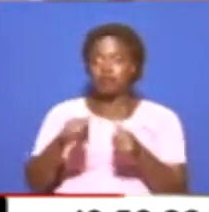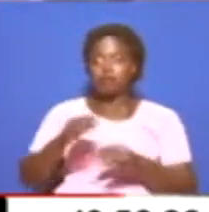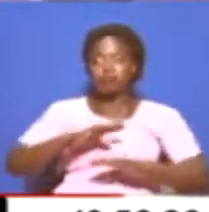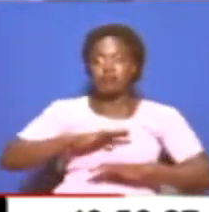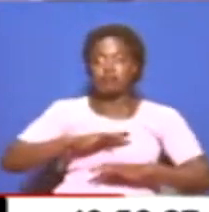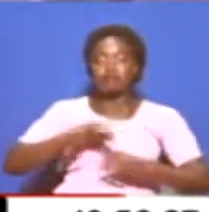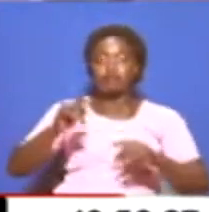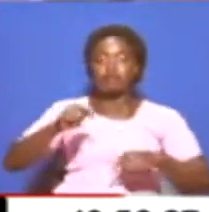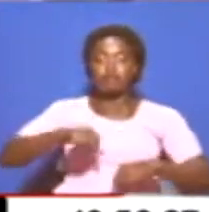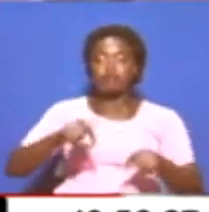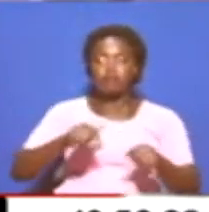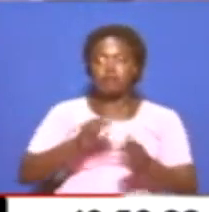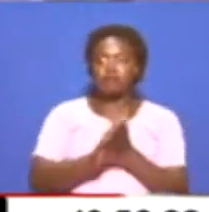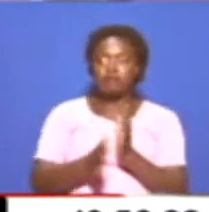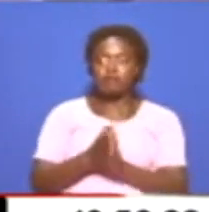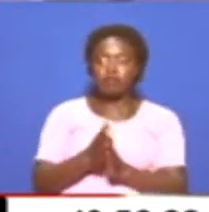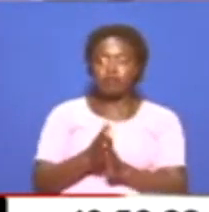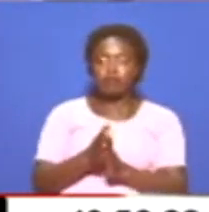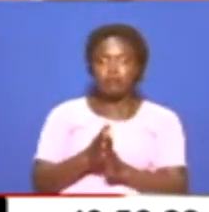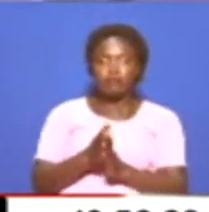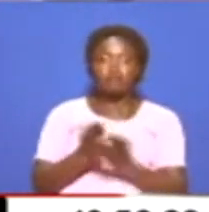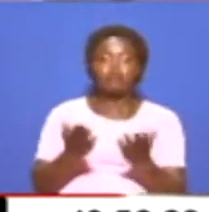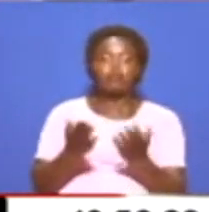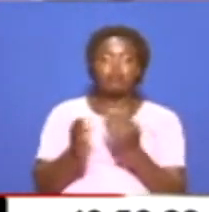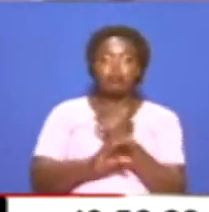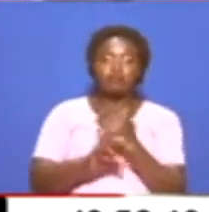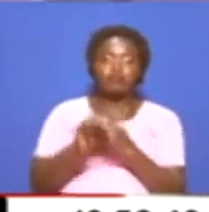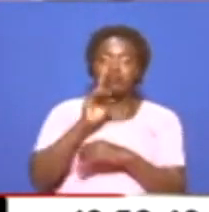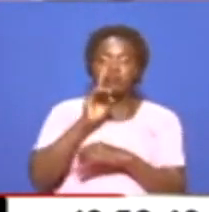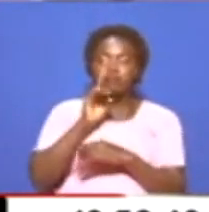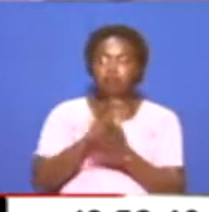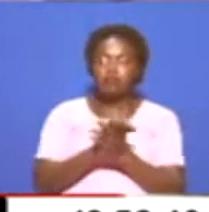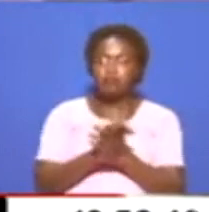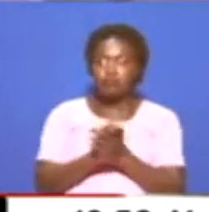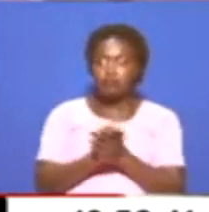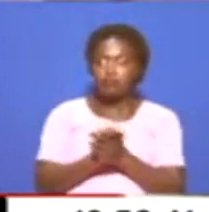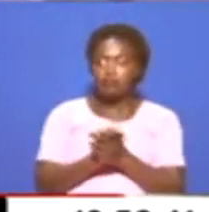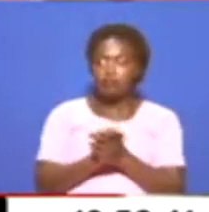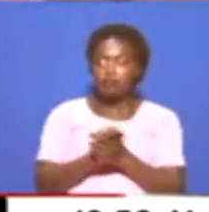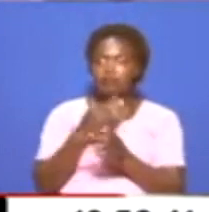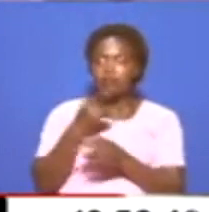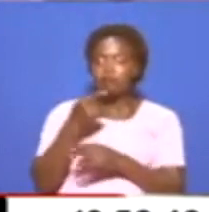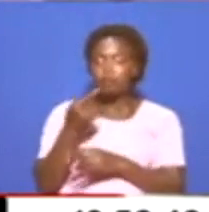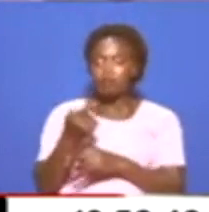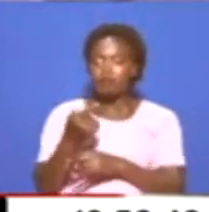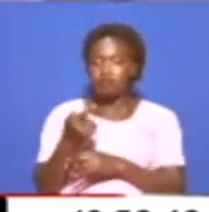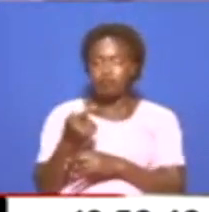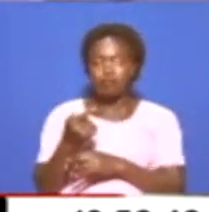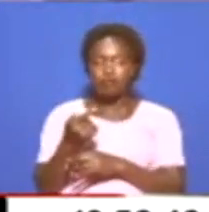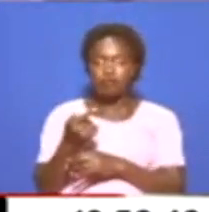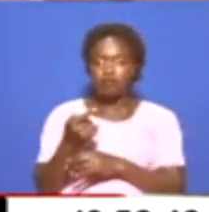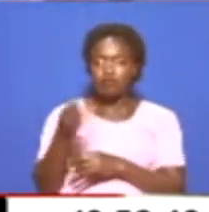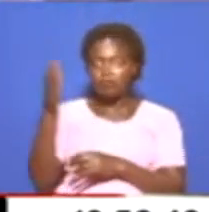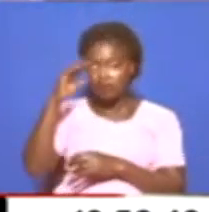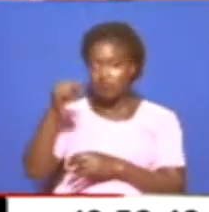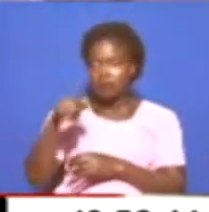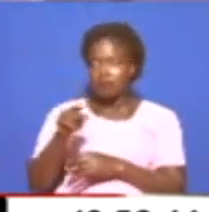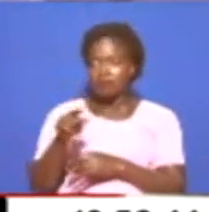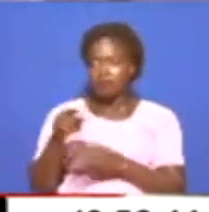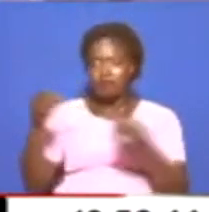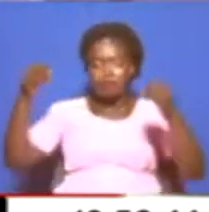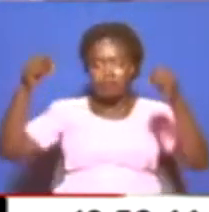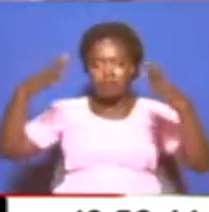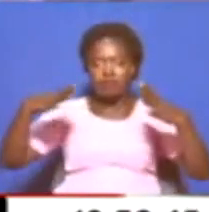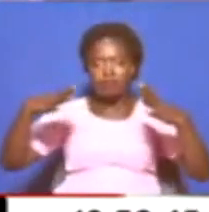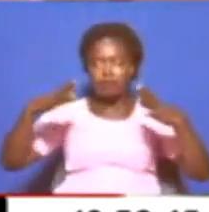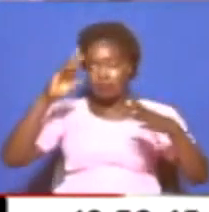today without the thought of the country tomorrow. Okay. Back to what the president has said. Yes. We want to say this. In a minute. That the president himself is very clear. The